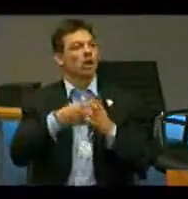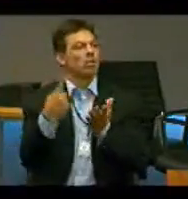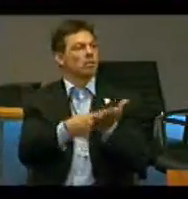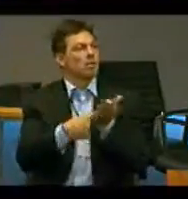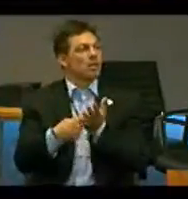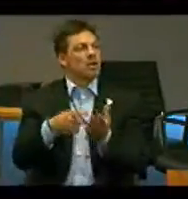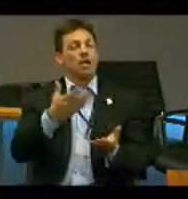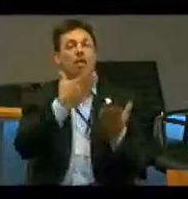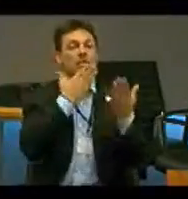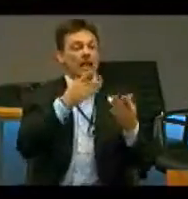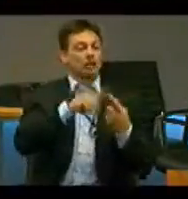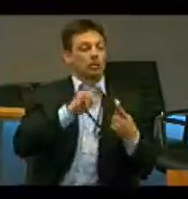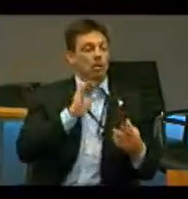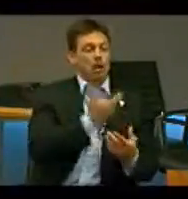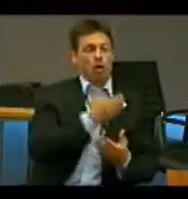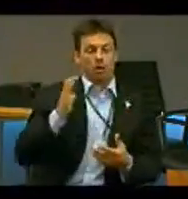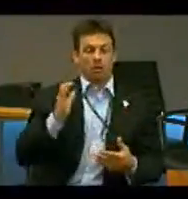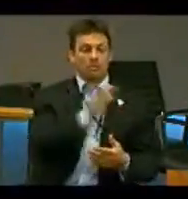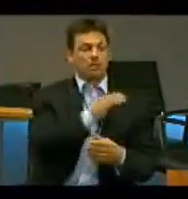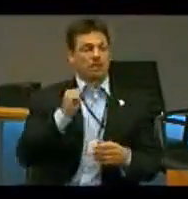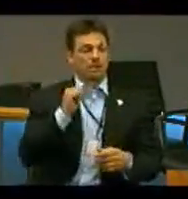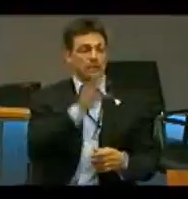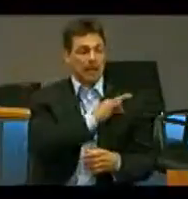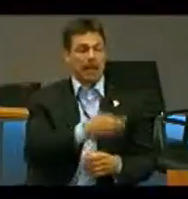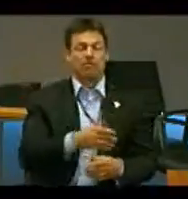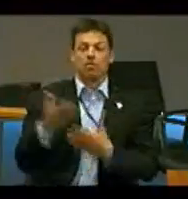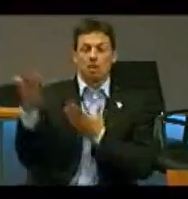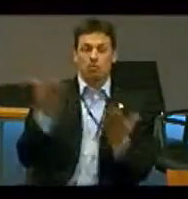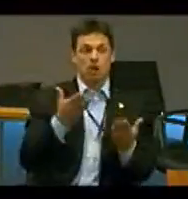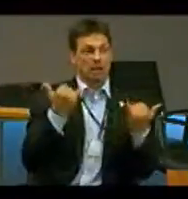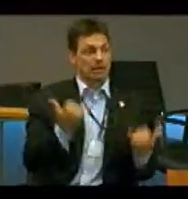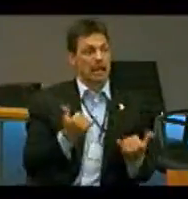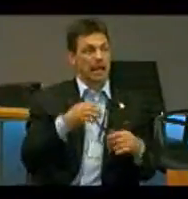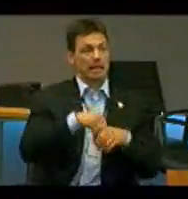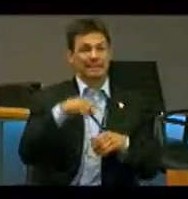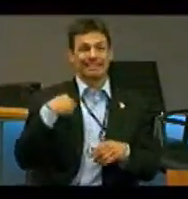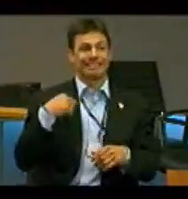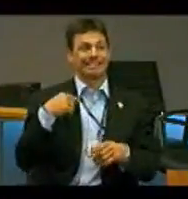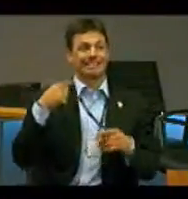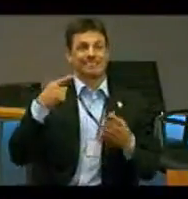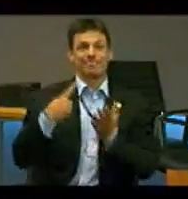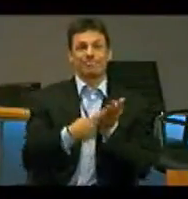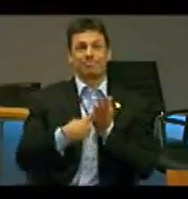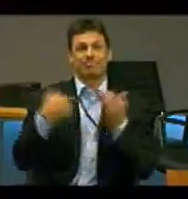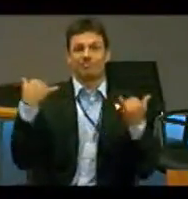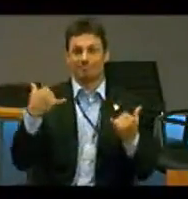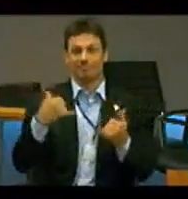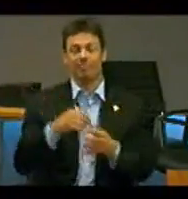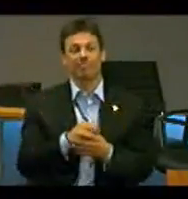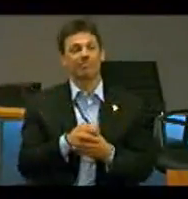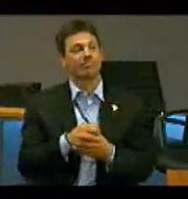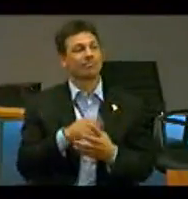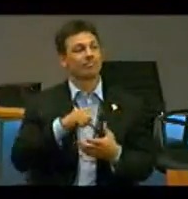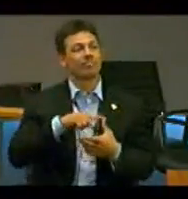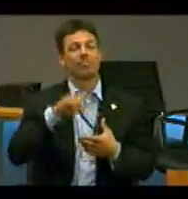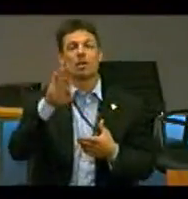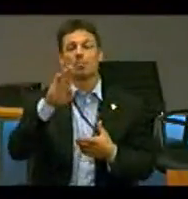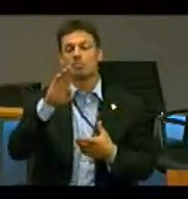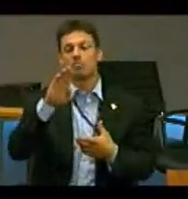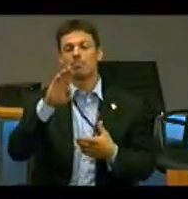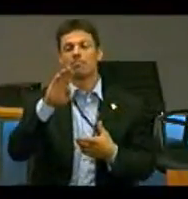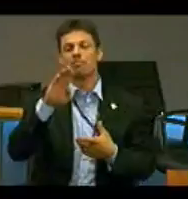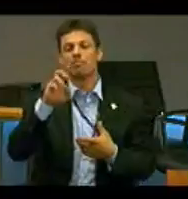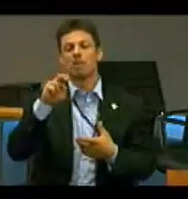thanks to our commission staff who researched and brought today's briefing into being, including Merrick Xavier Breyer,